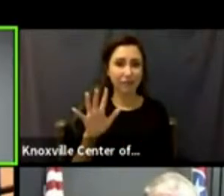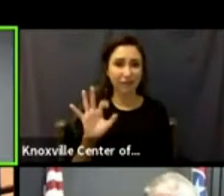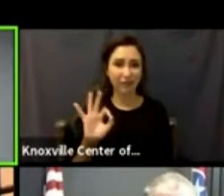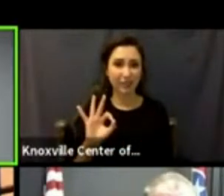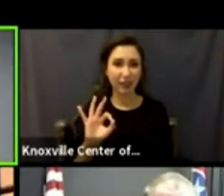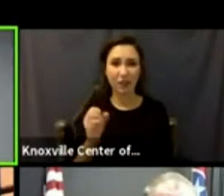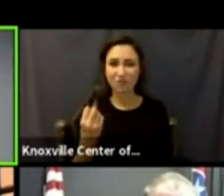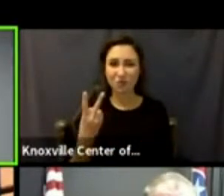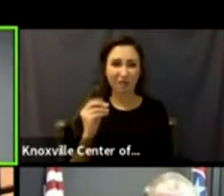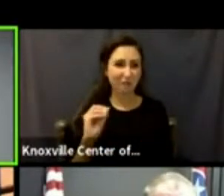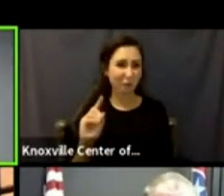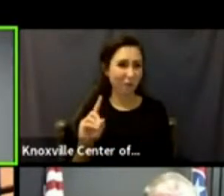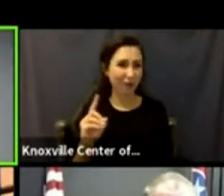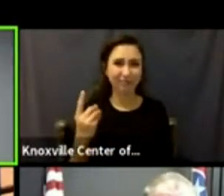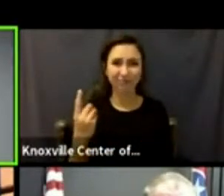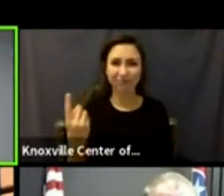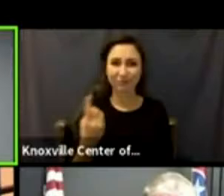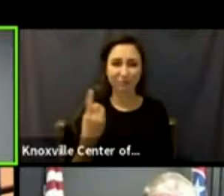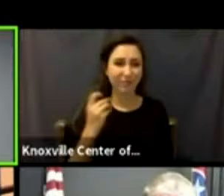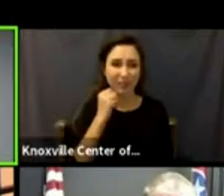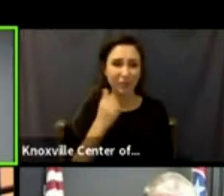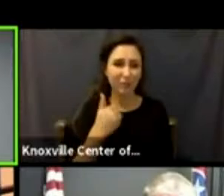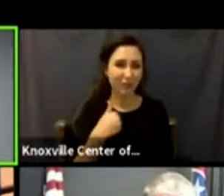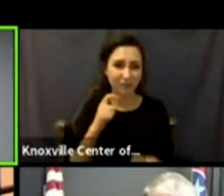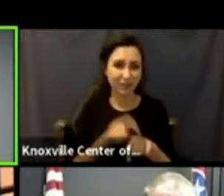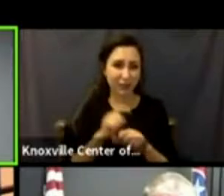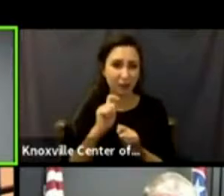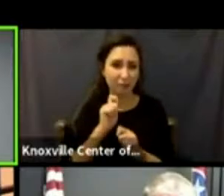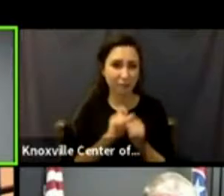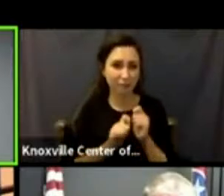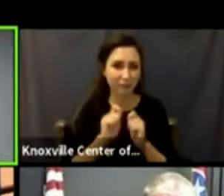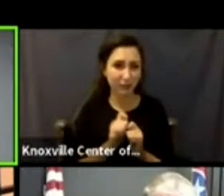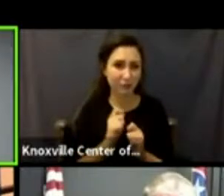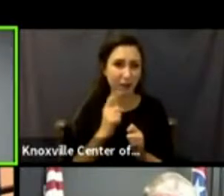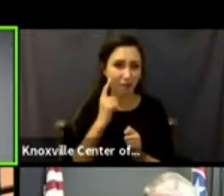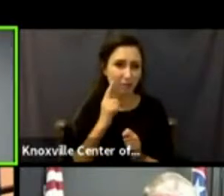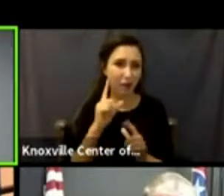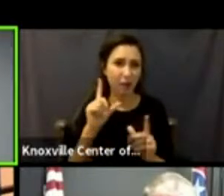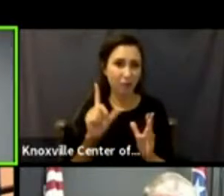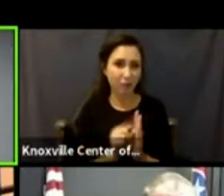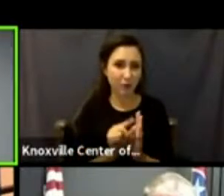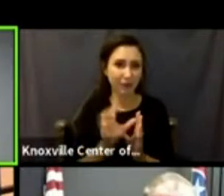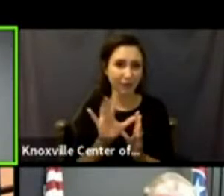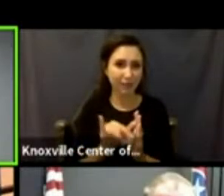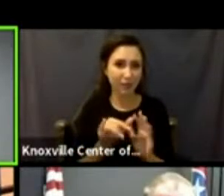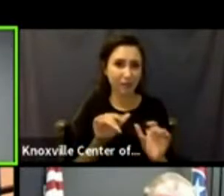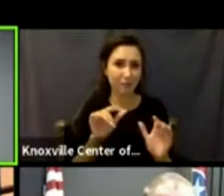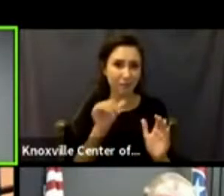12:01, or I don't have it in front of me at the moment. I thought I printed that page.